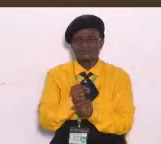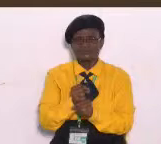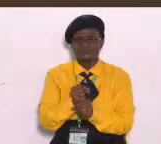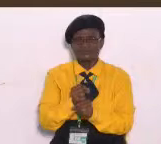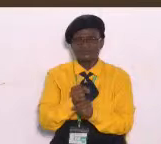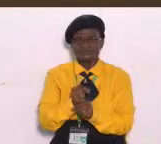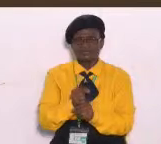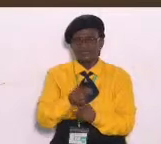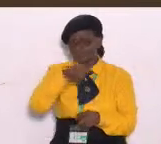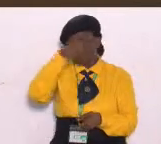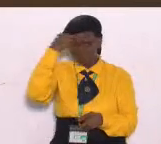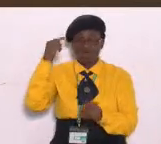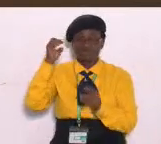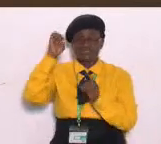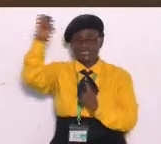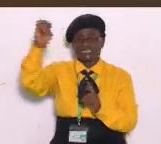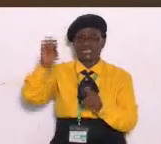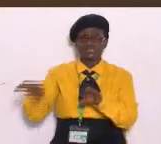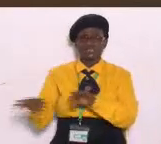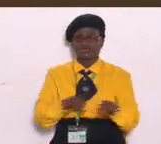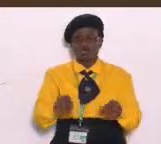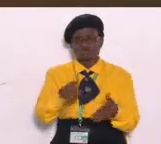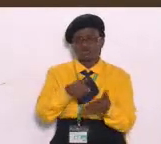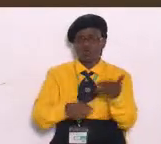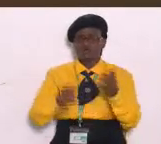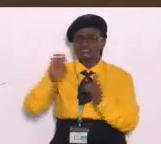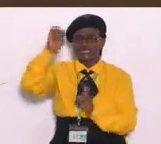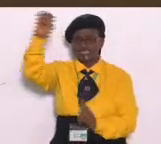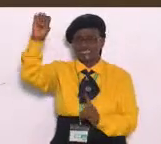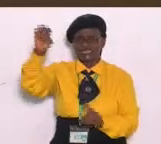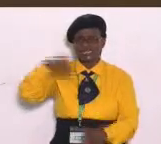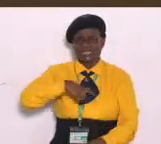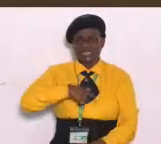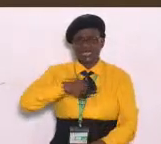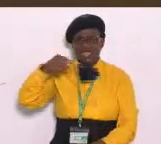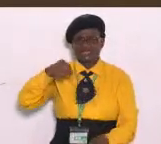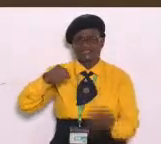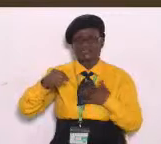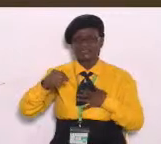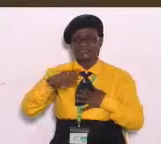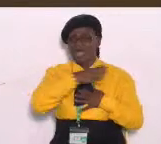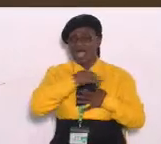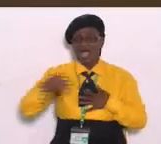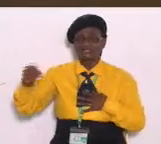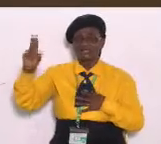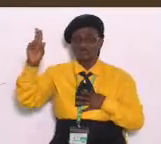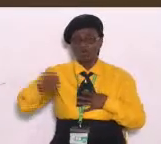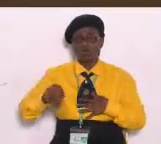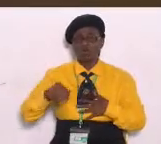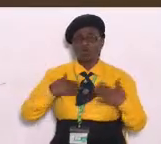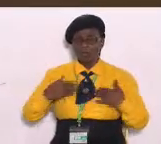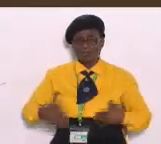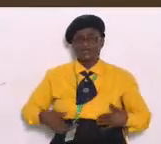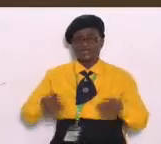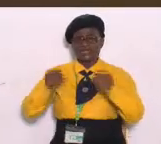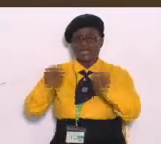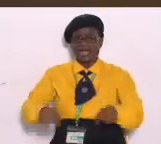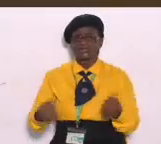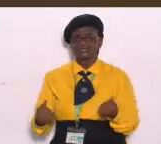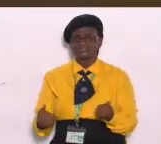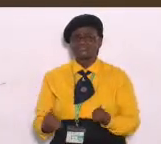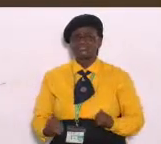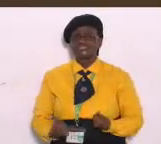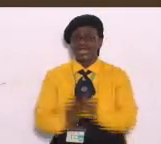because he does what he likes and nobody can challenge him.